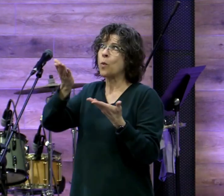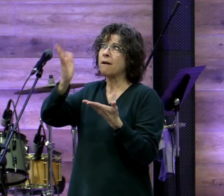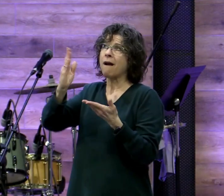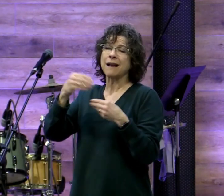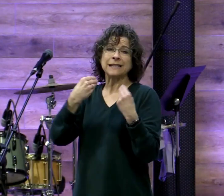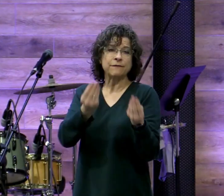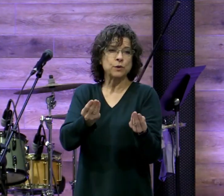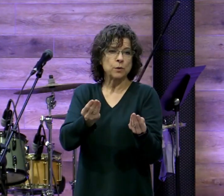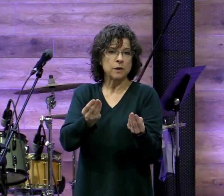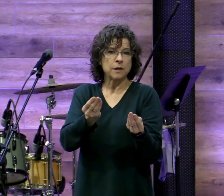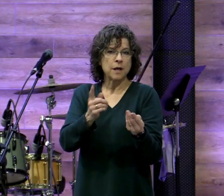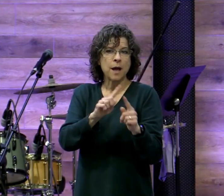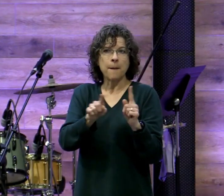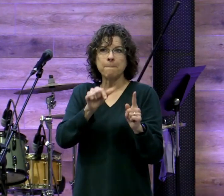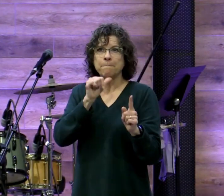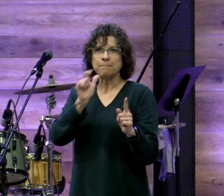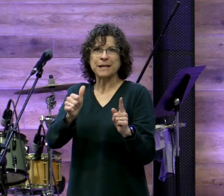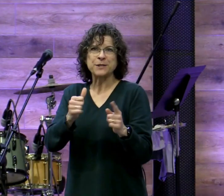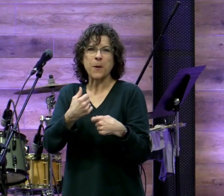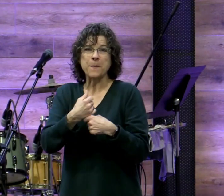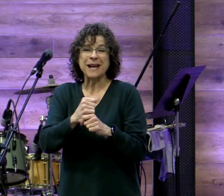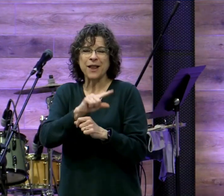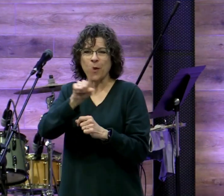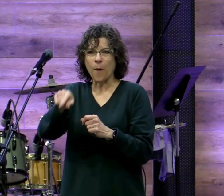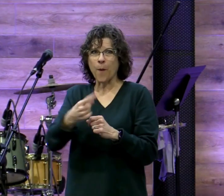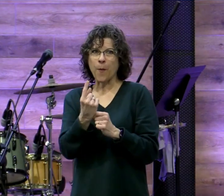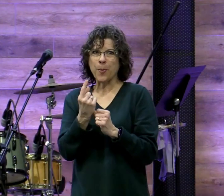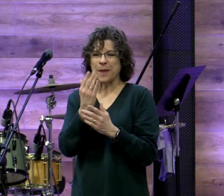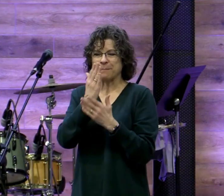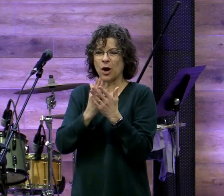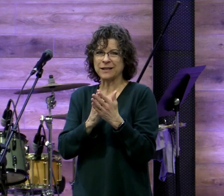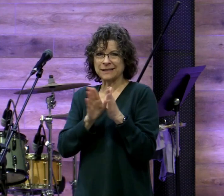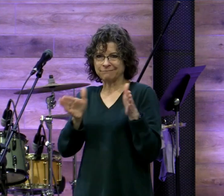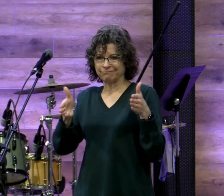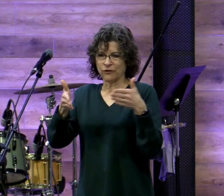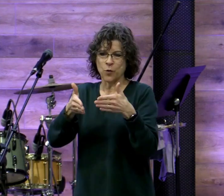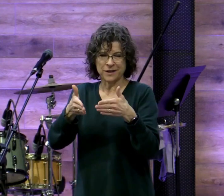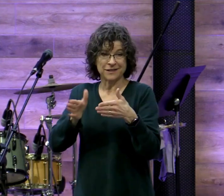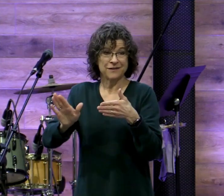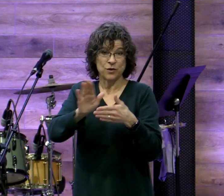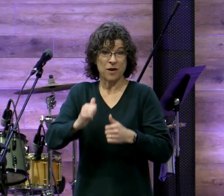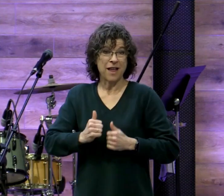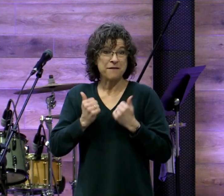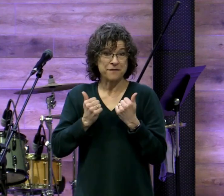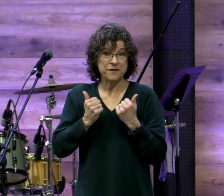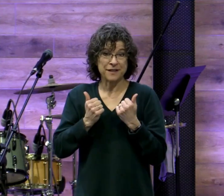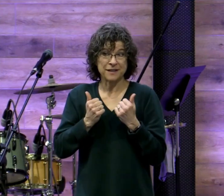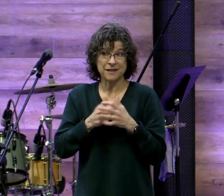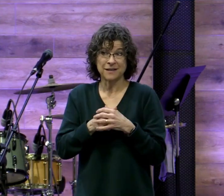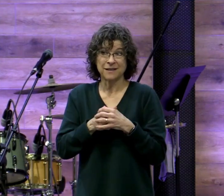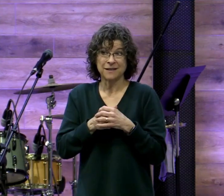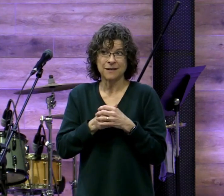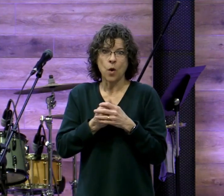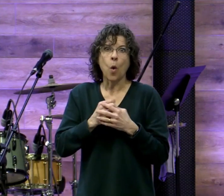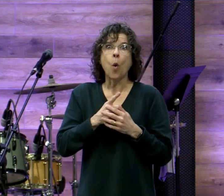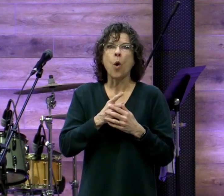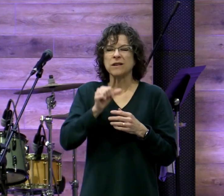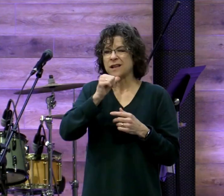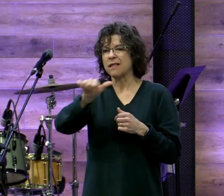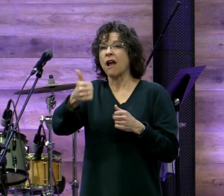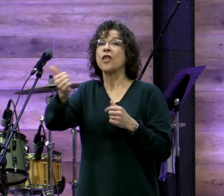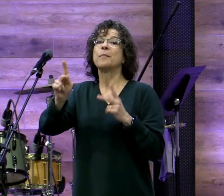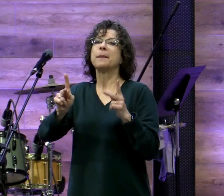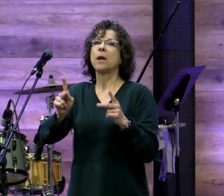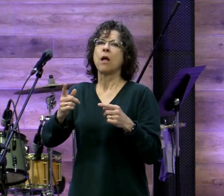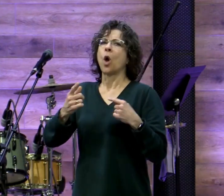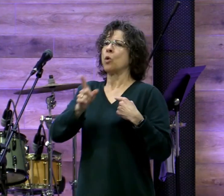center in your life that it constantly causes issues with you or other believers, perhaps to struggle or to fall into